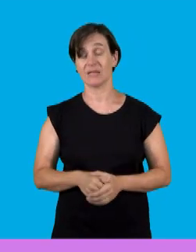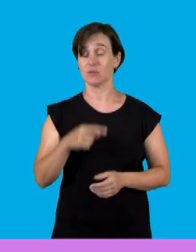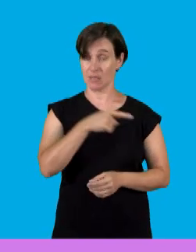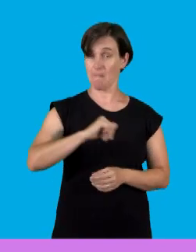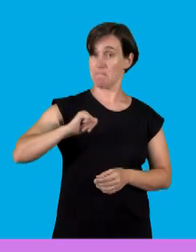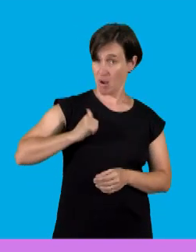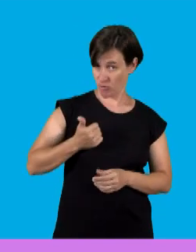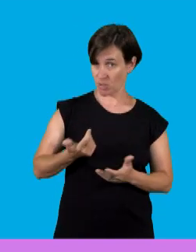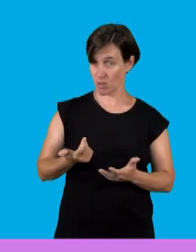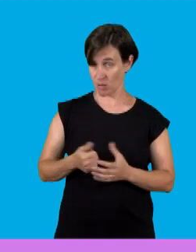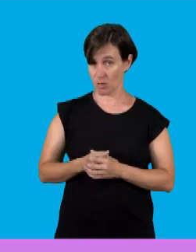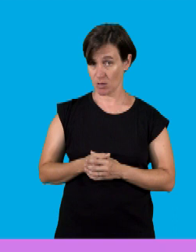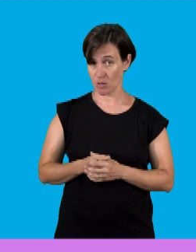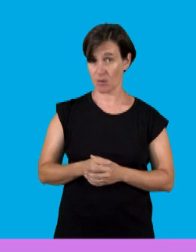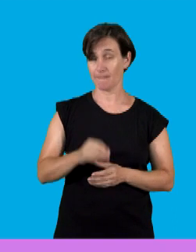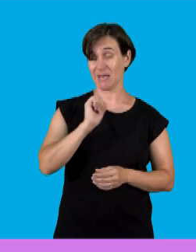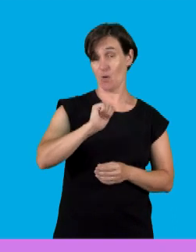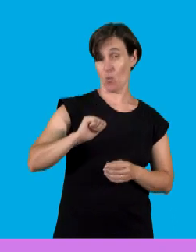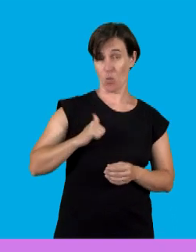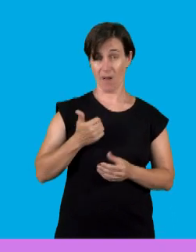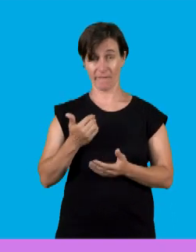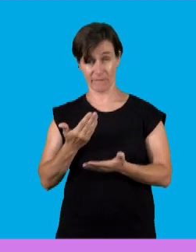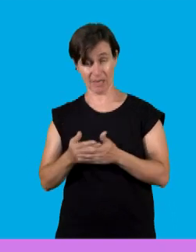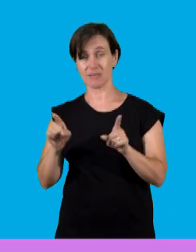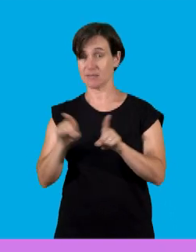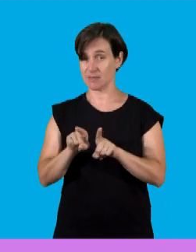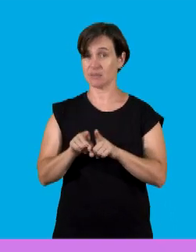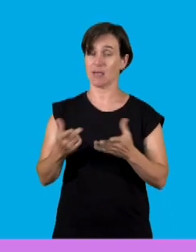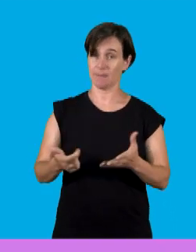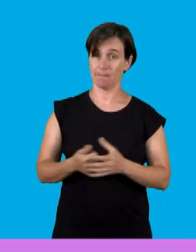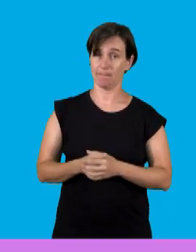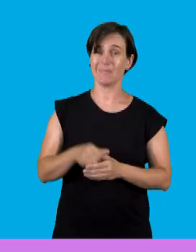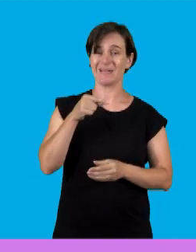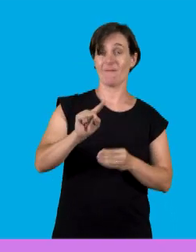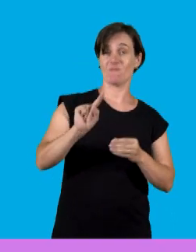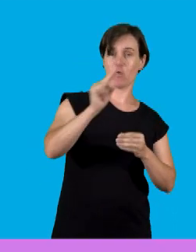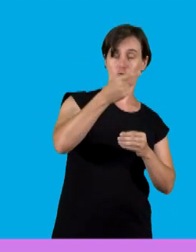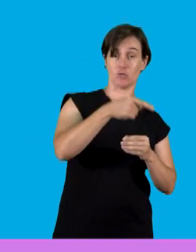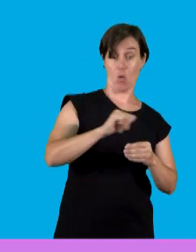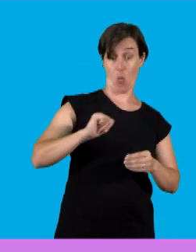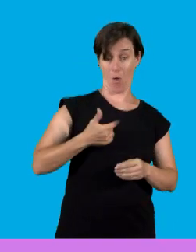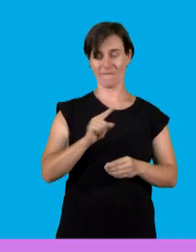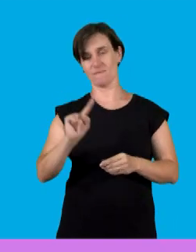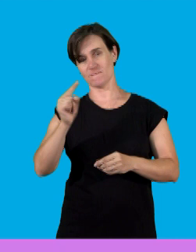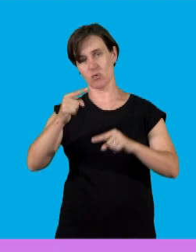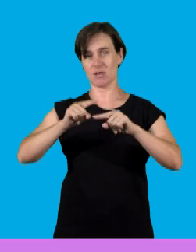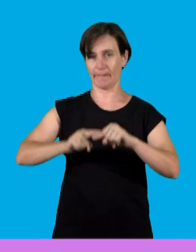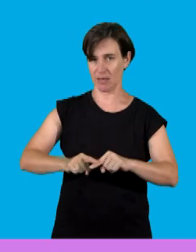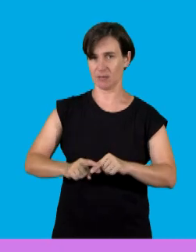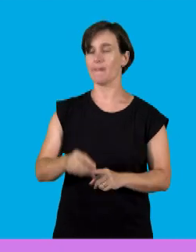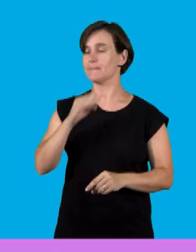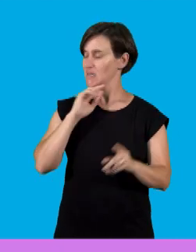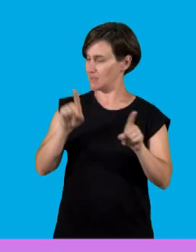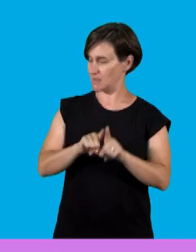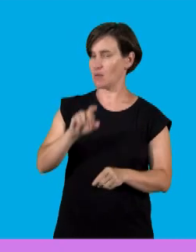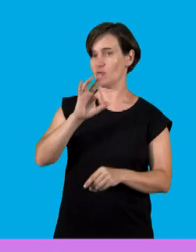is married. So his wife, right, becomes now the first dependent. 310